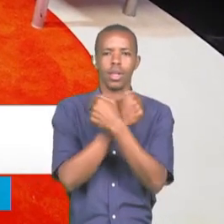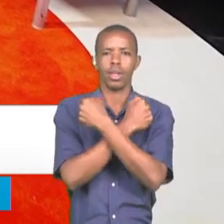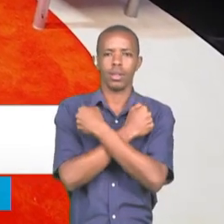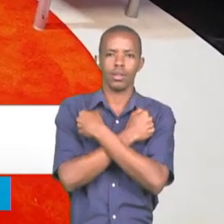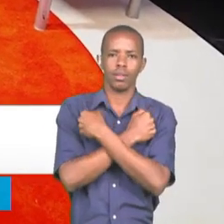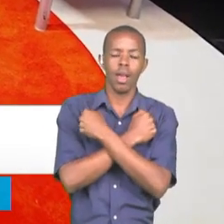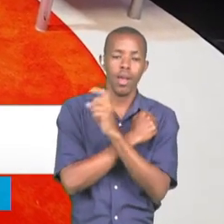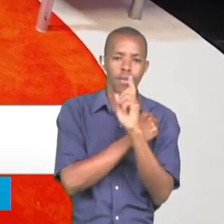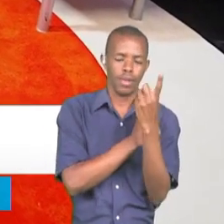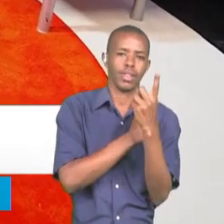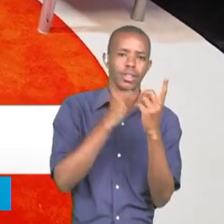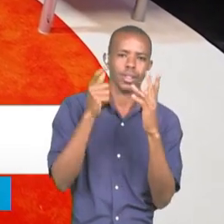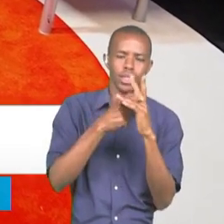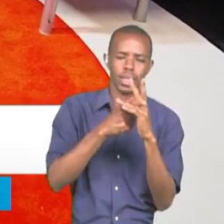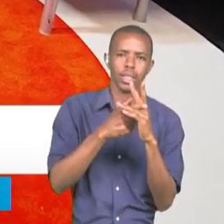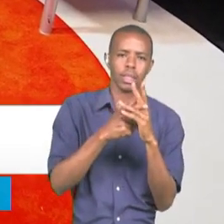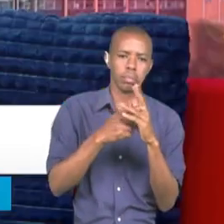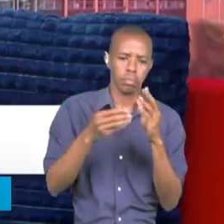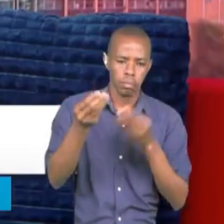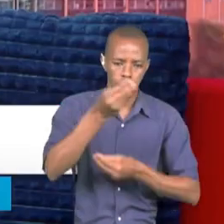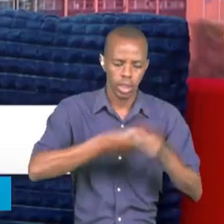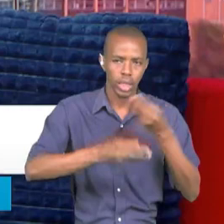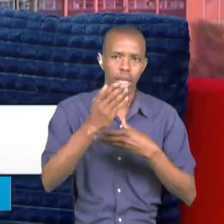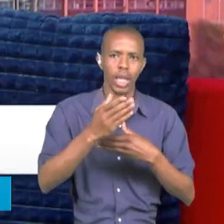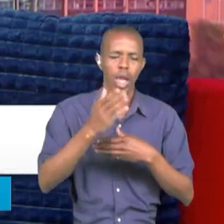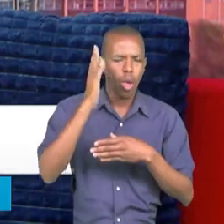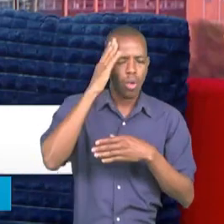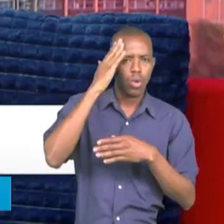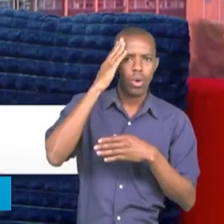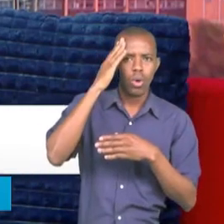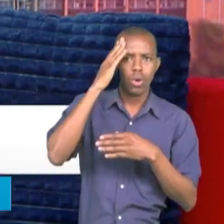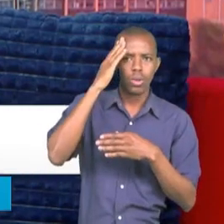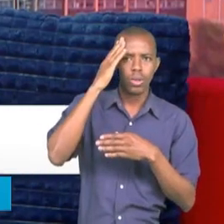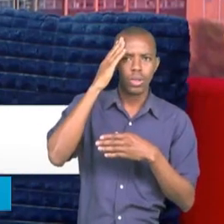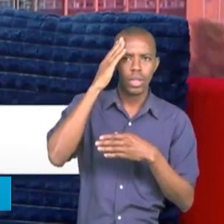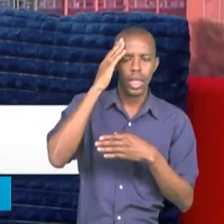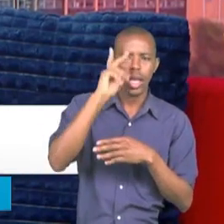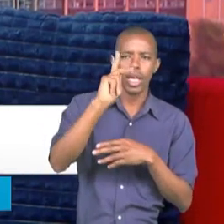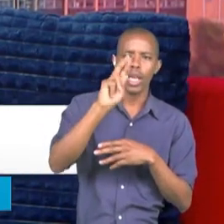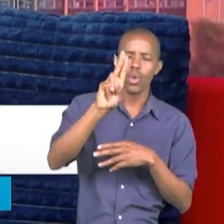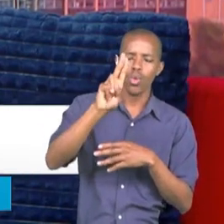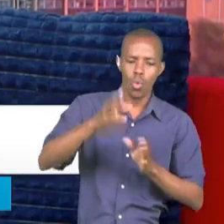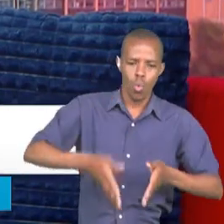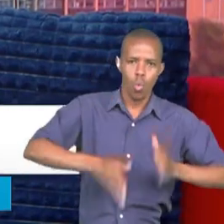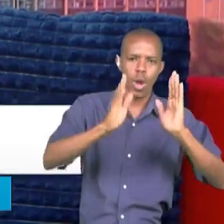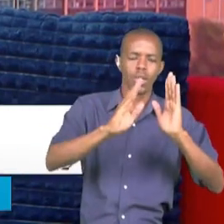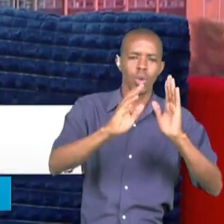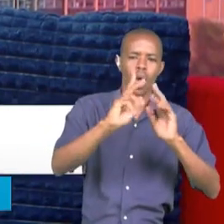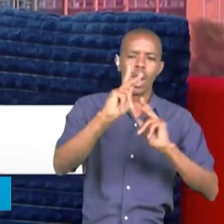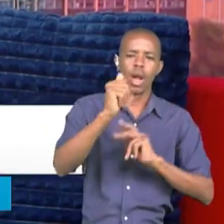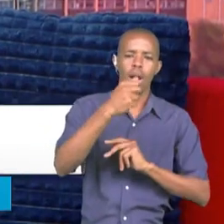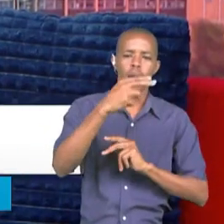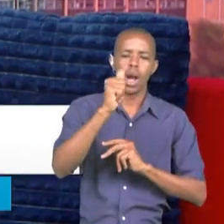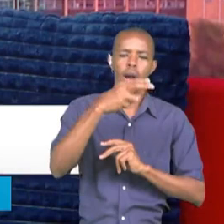And first started off selling, you know, the road from KU to Kahawaendani. Okay. Students